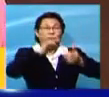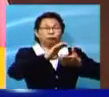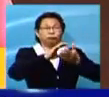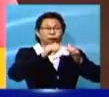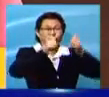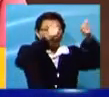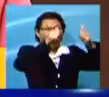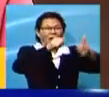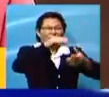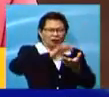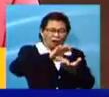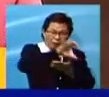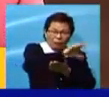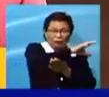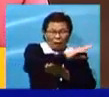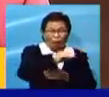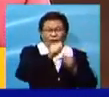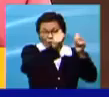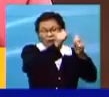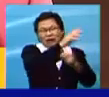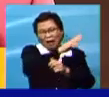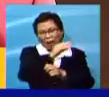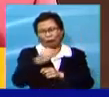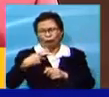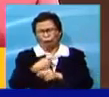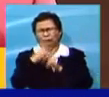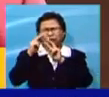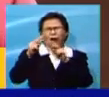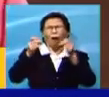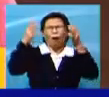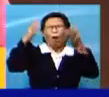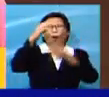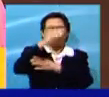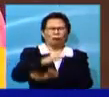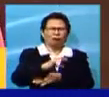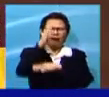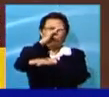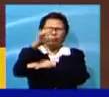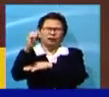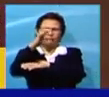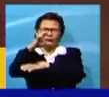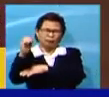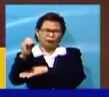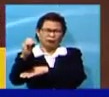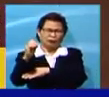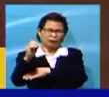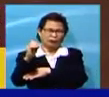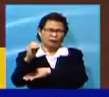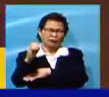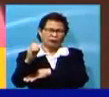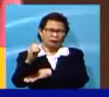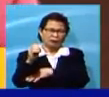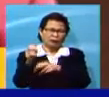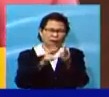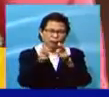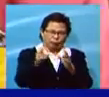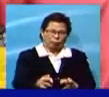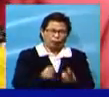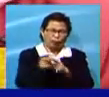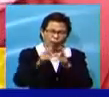investment, and we are also now seeing a lot of entrepreneurship as well as SME development